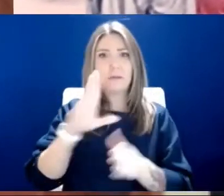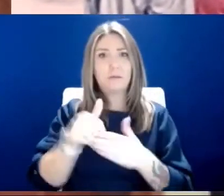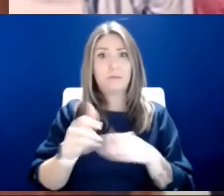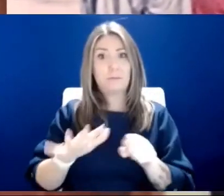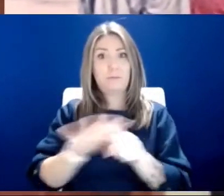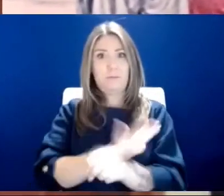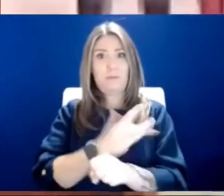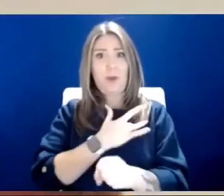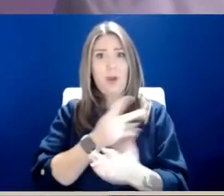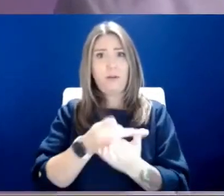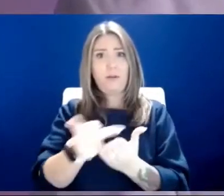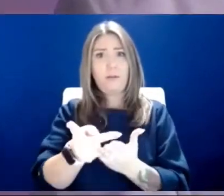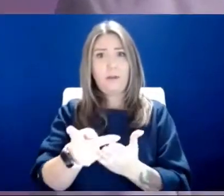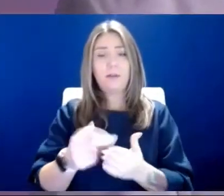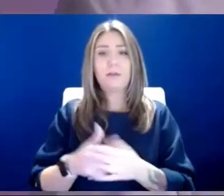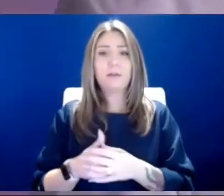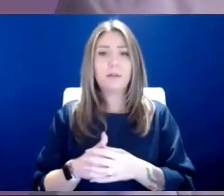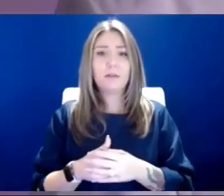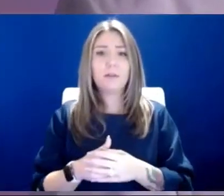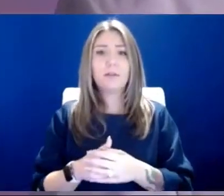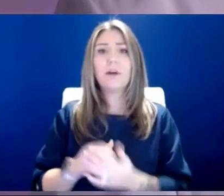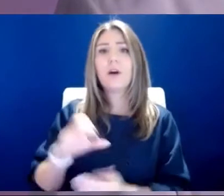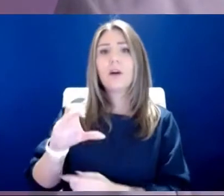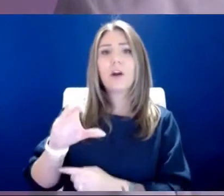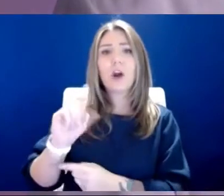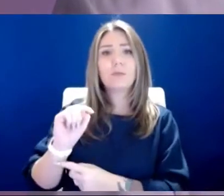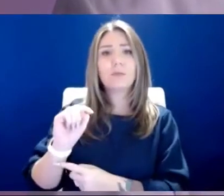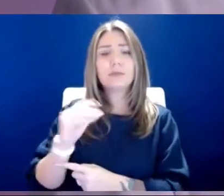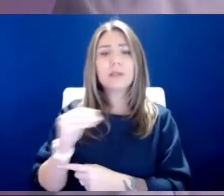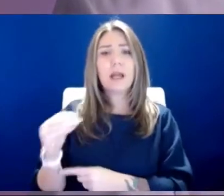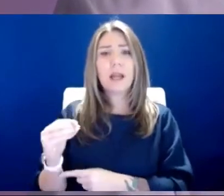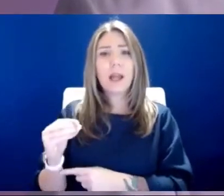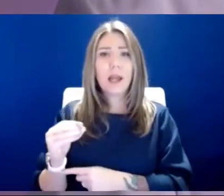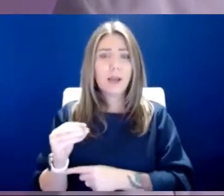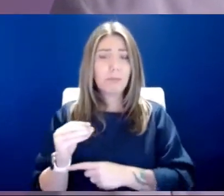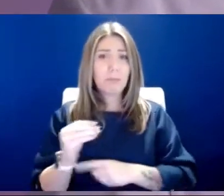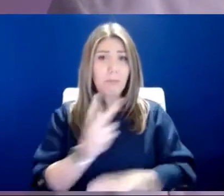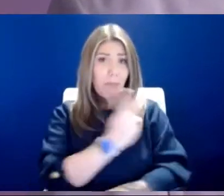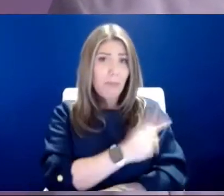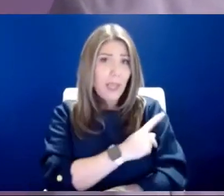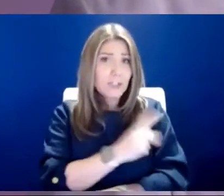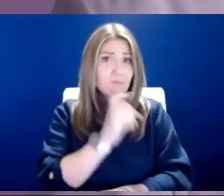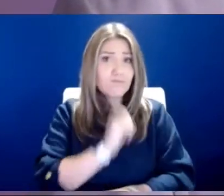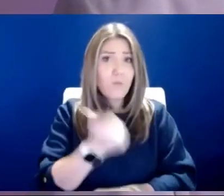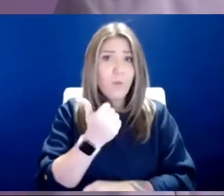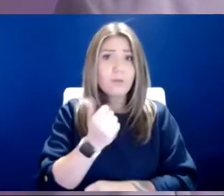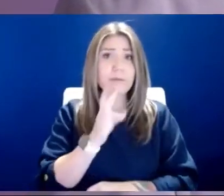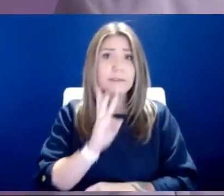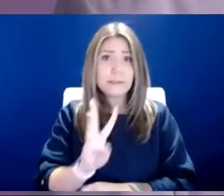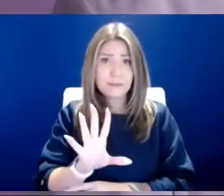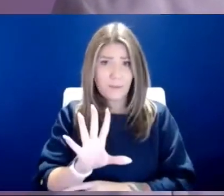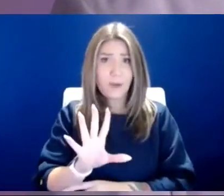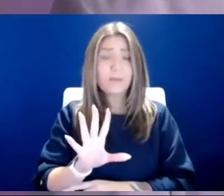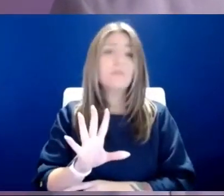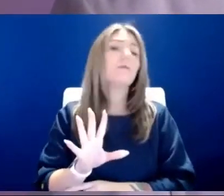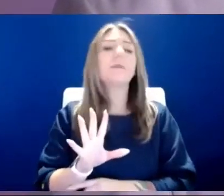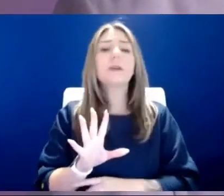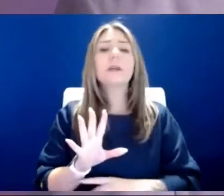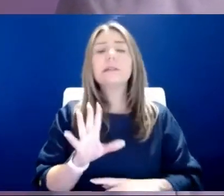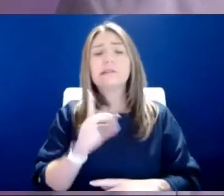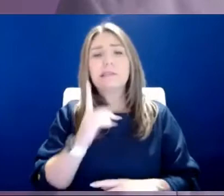failure? Carpal tunnel in patients above 65 raises the suspicion